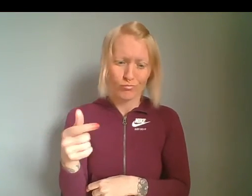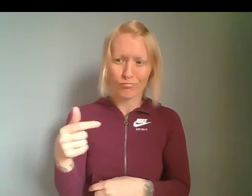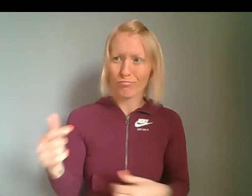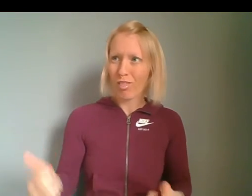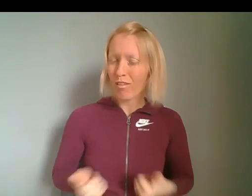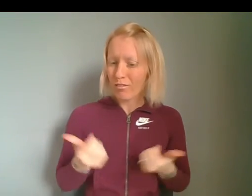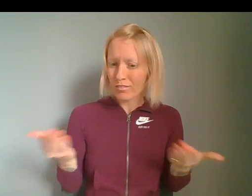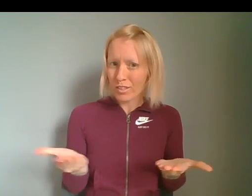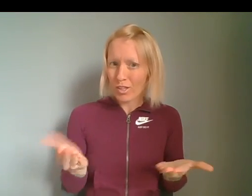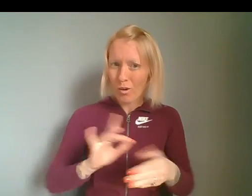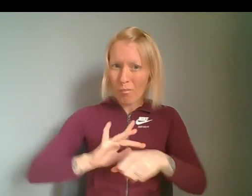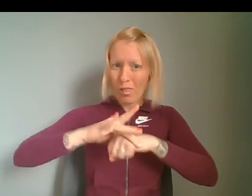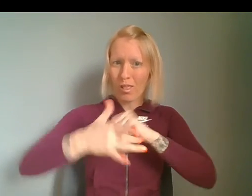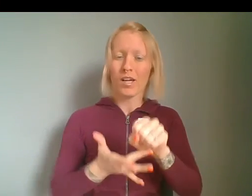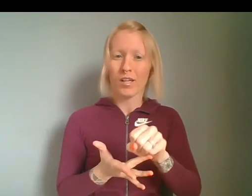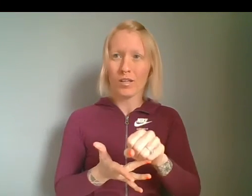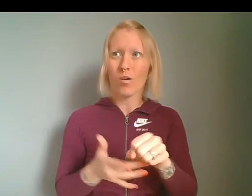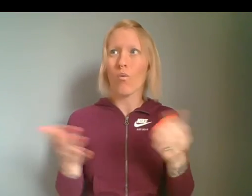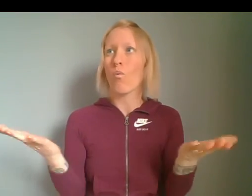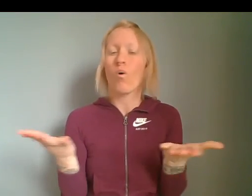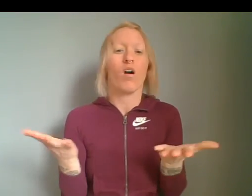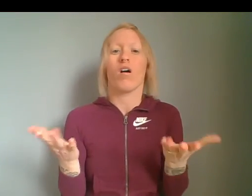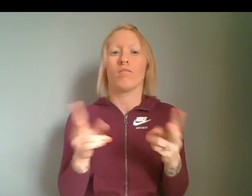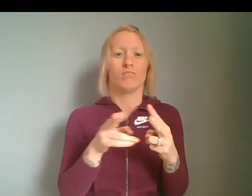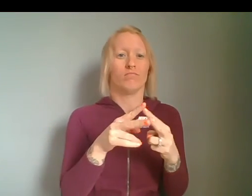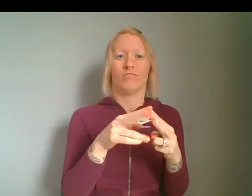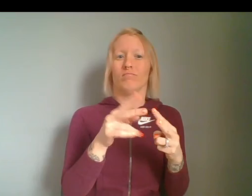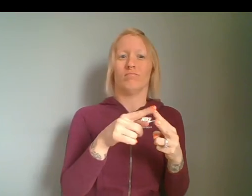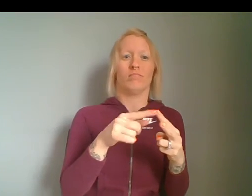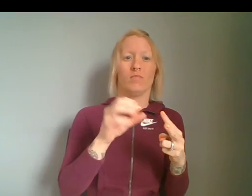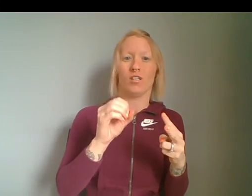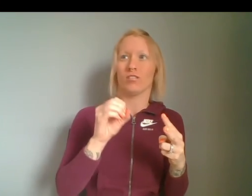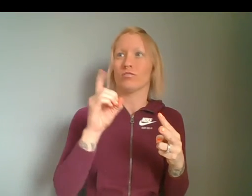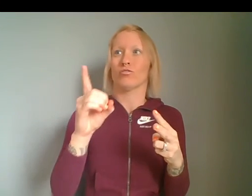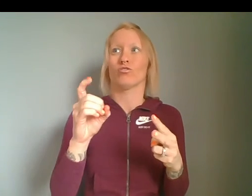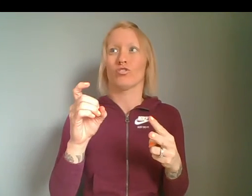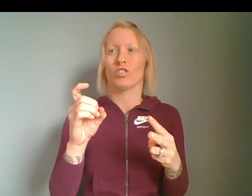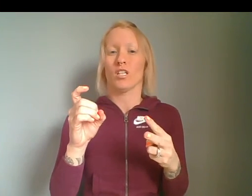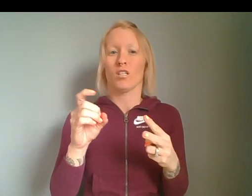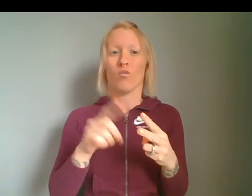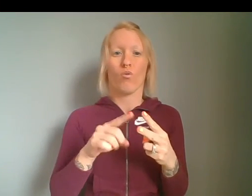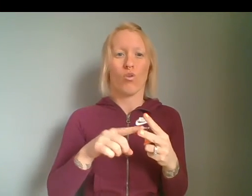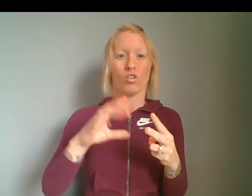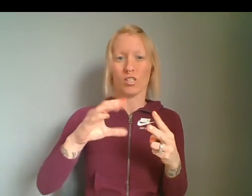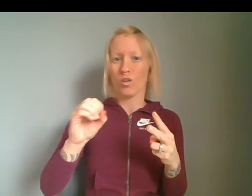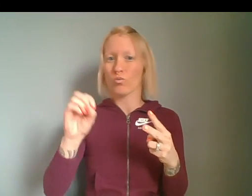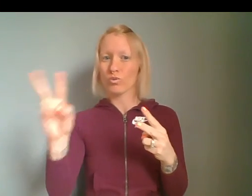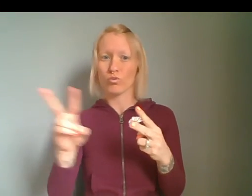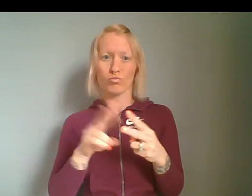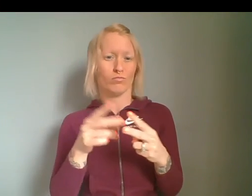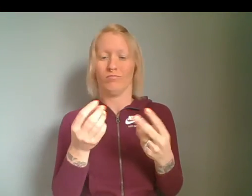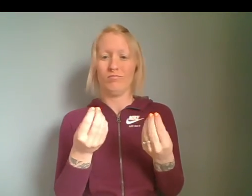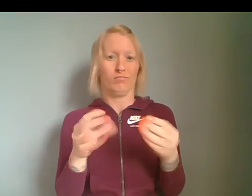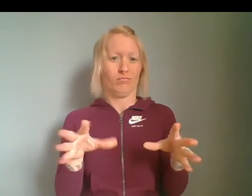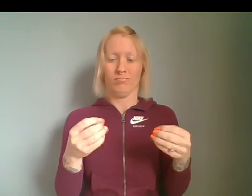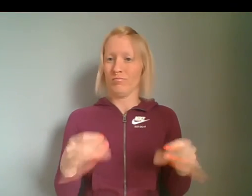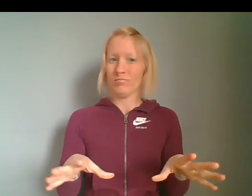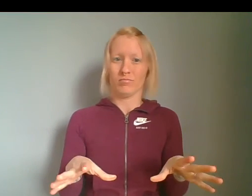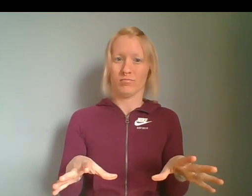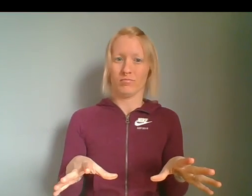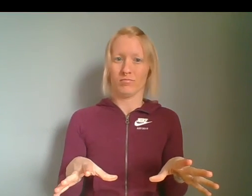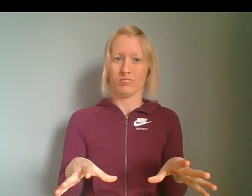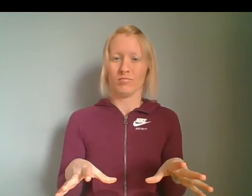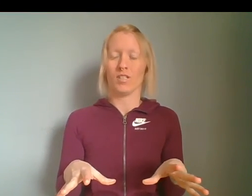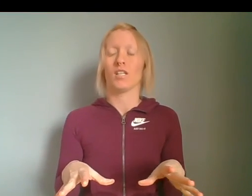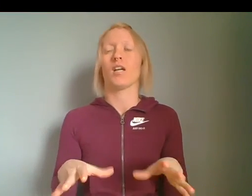No oxygen. We will die. Yes, what if there's too much carbon dioxide? We're going to have lots of plants. Yeah. It's a balancing act,